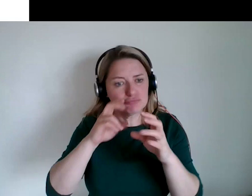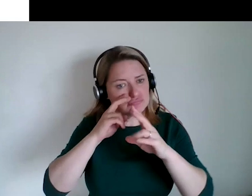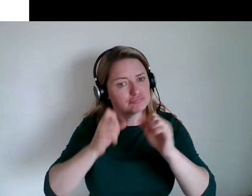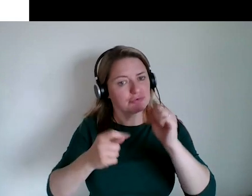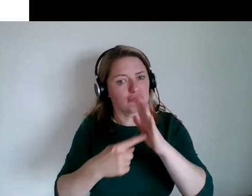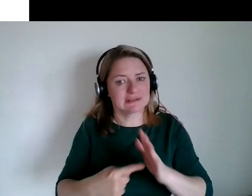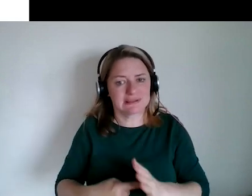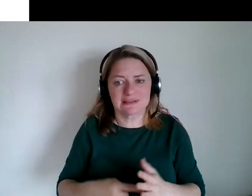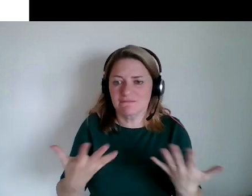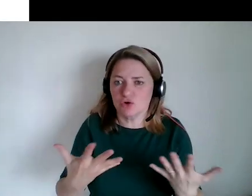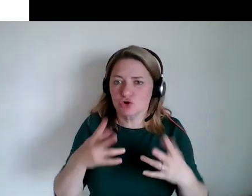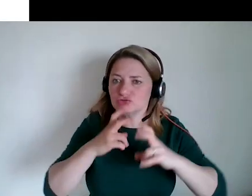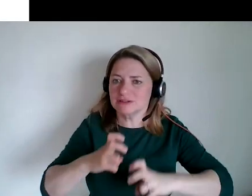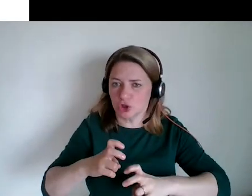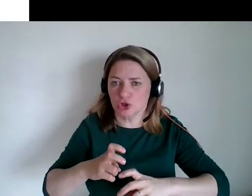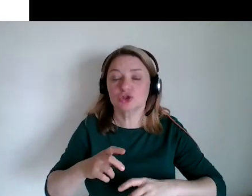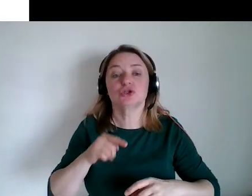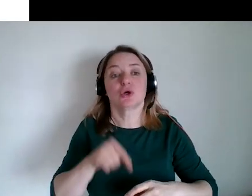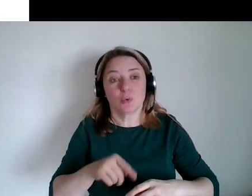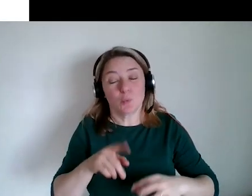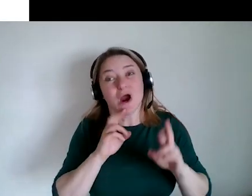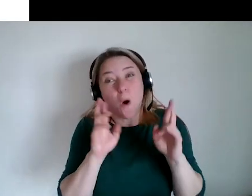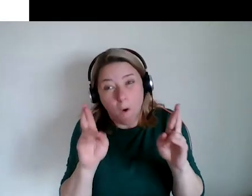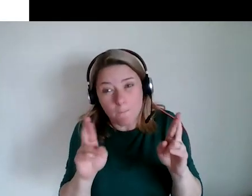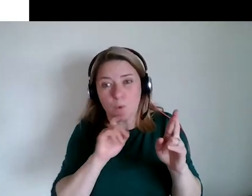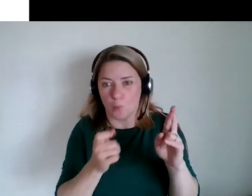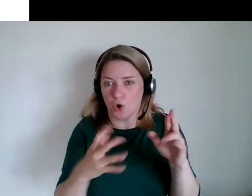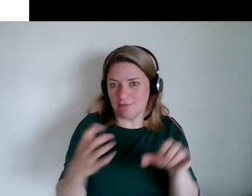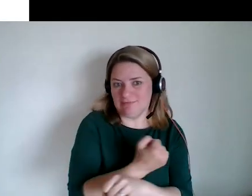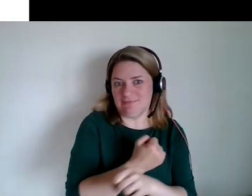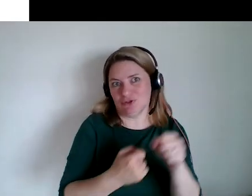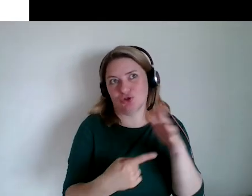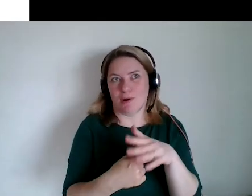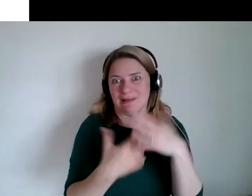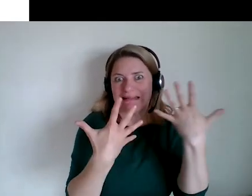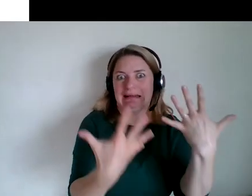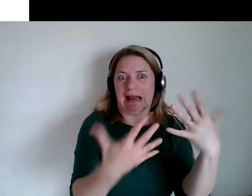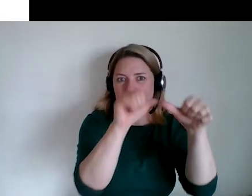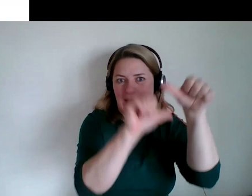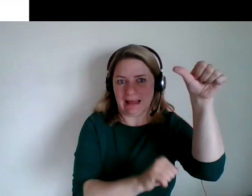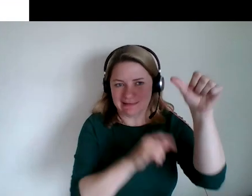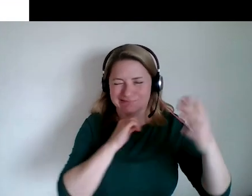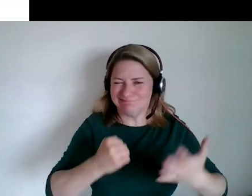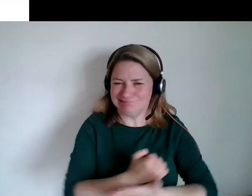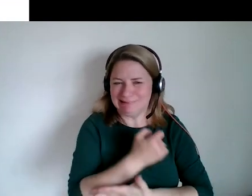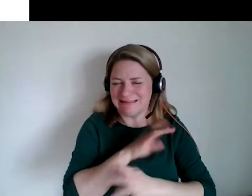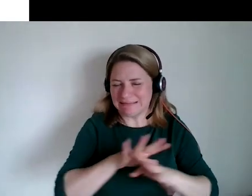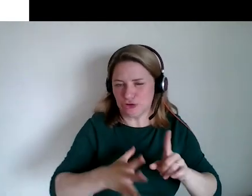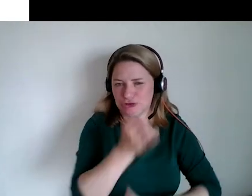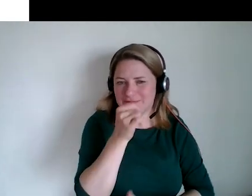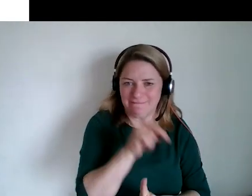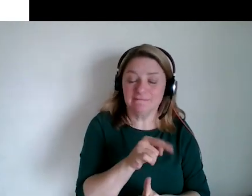national priorities for research, but we didn't leave with a top 10 list, but rather we left with a better understanding of the